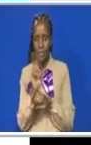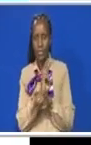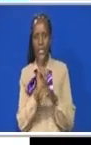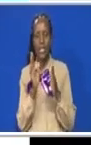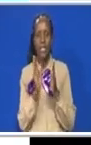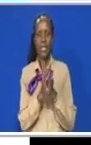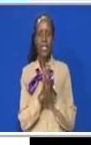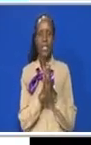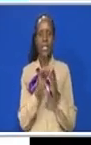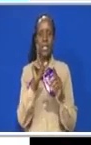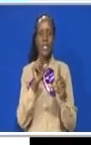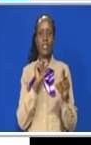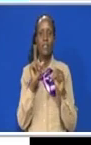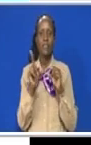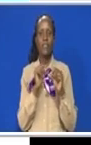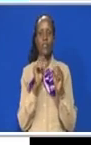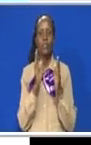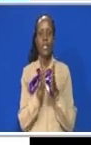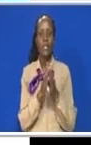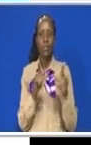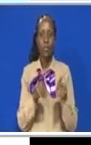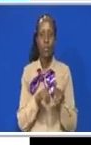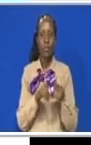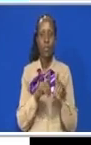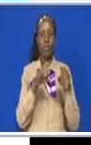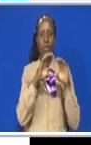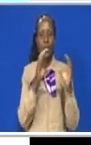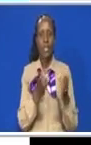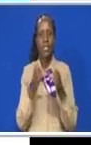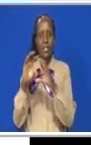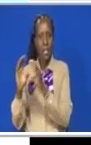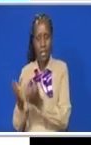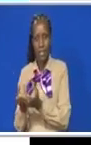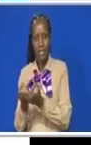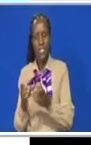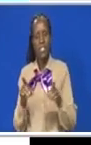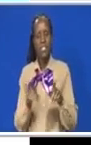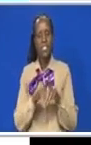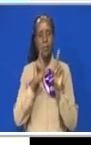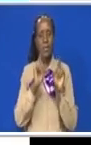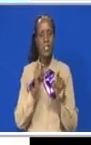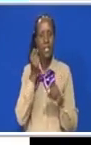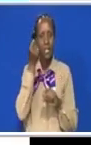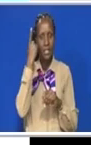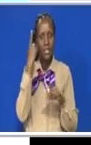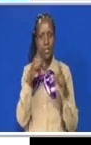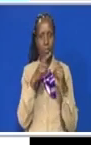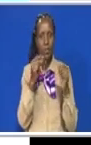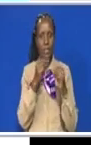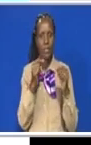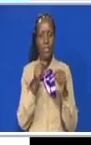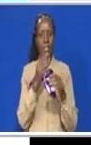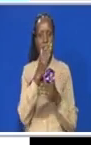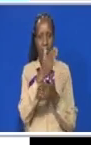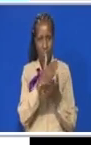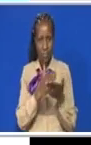and identification and also classification. You need to understand the term transverse.